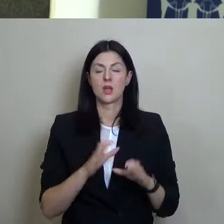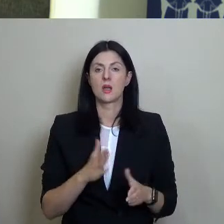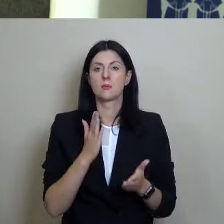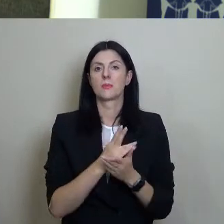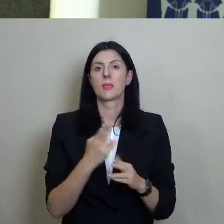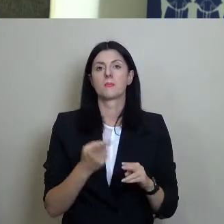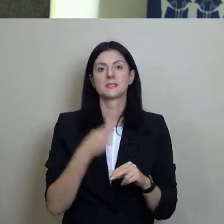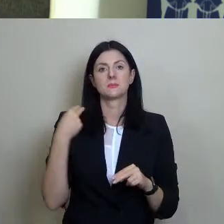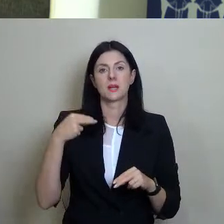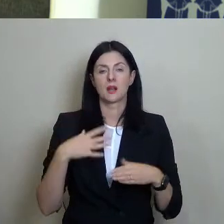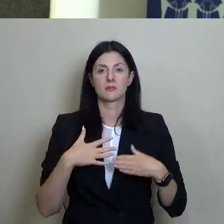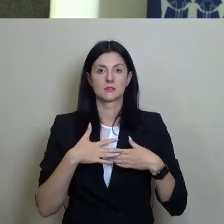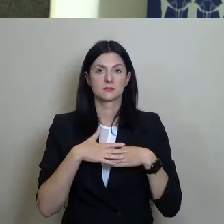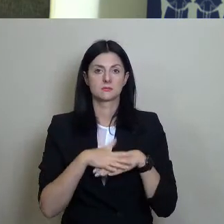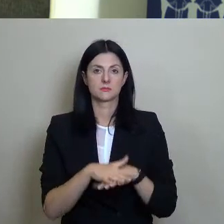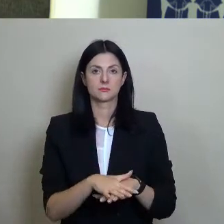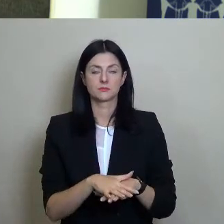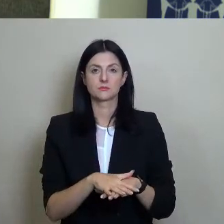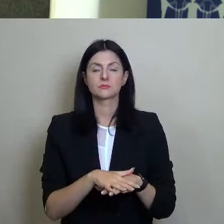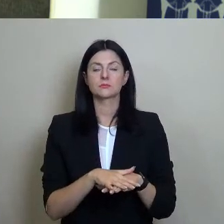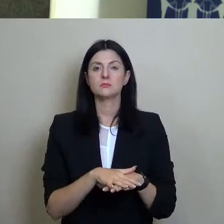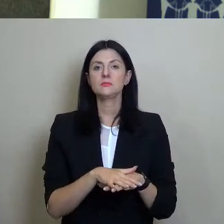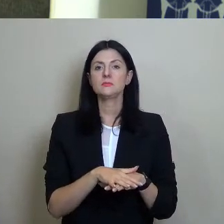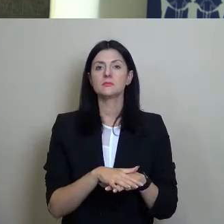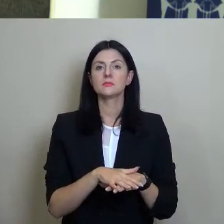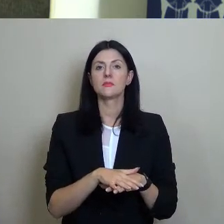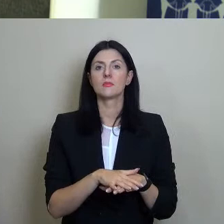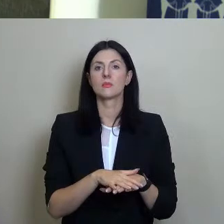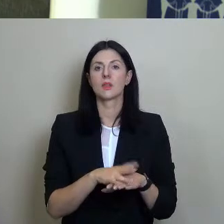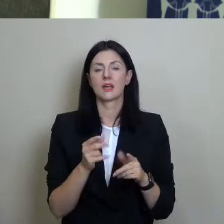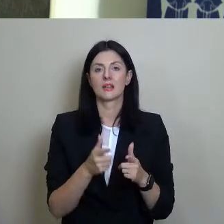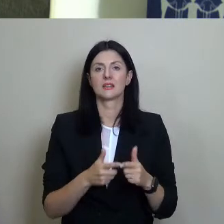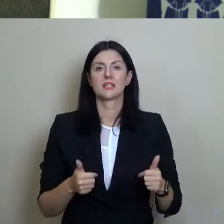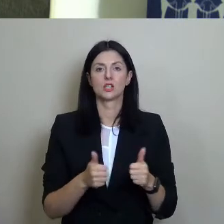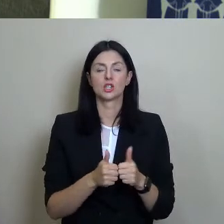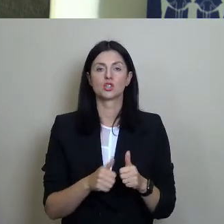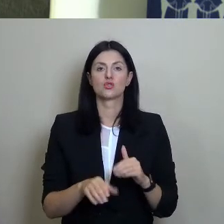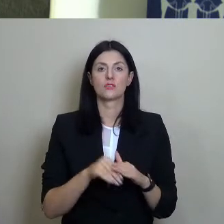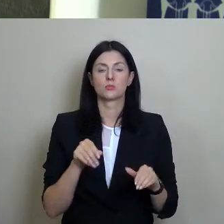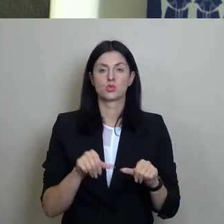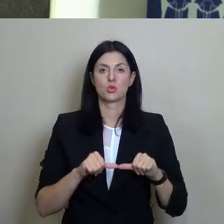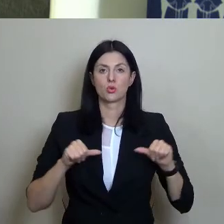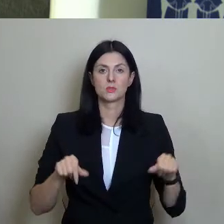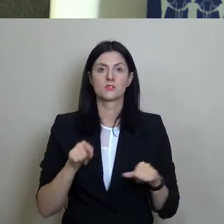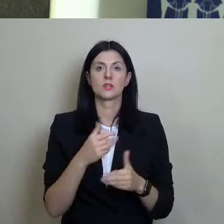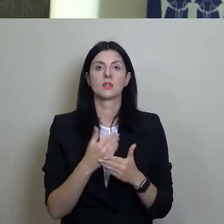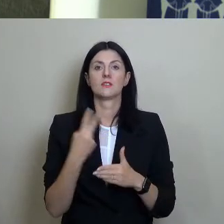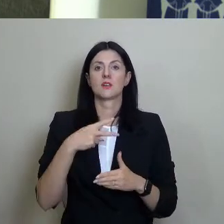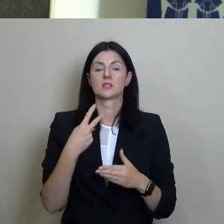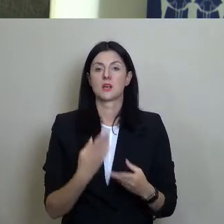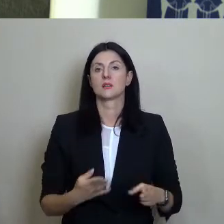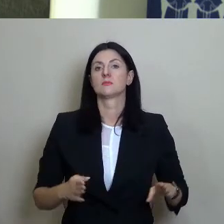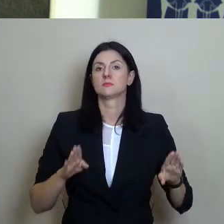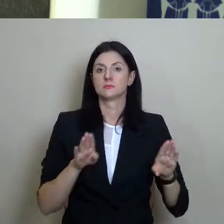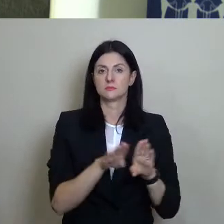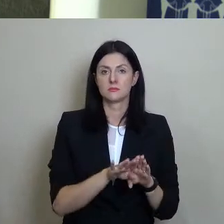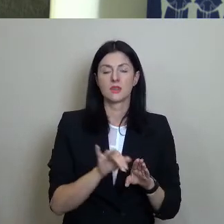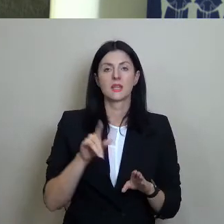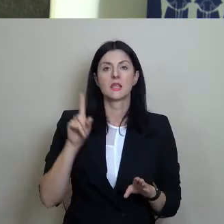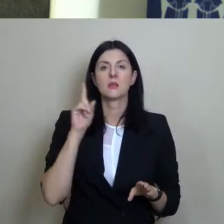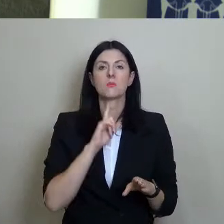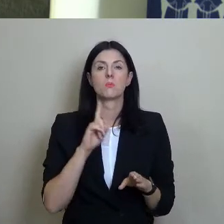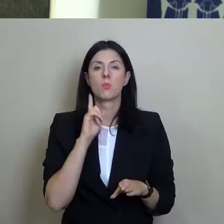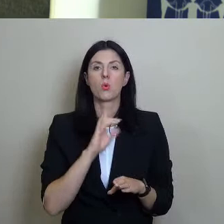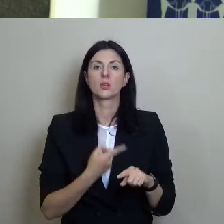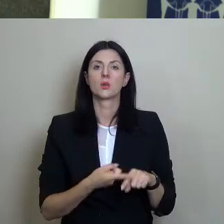the previous legislation envisaged that the tabulation has to be